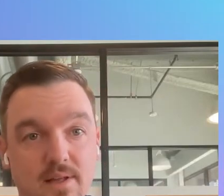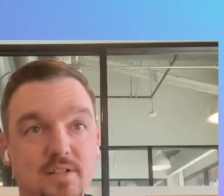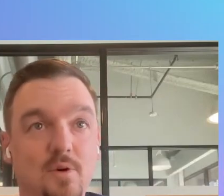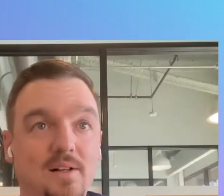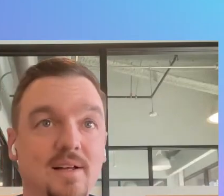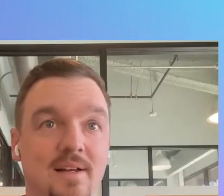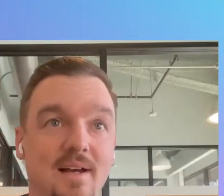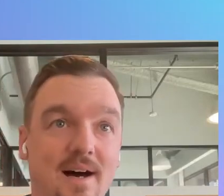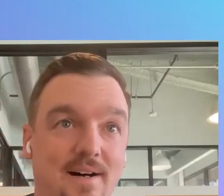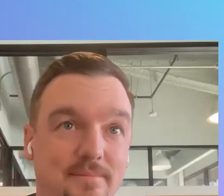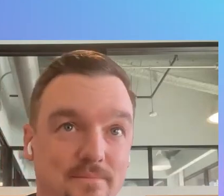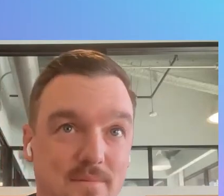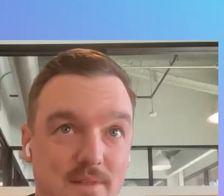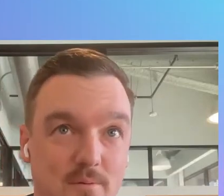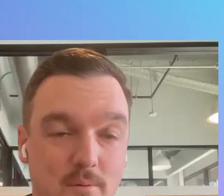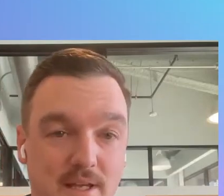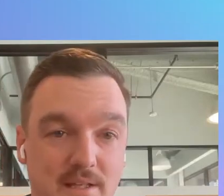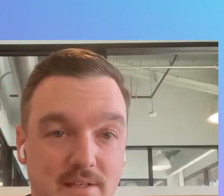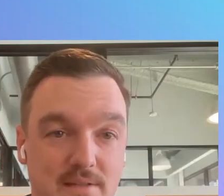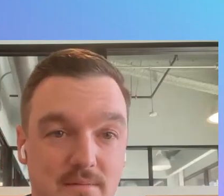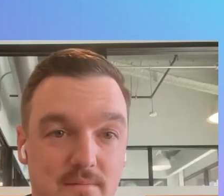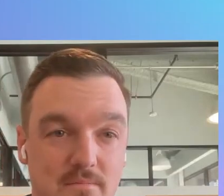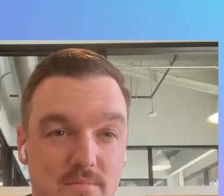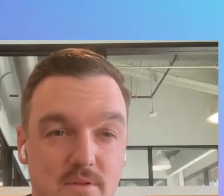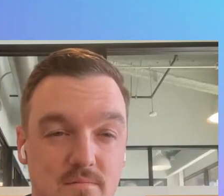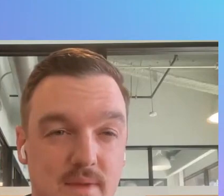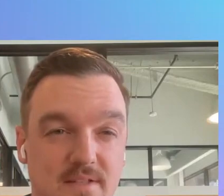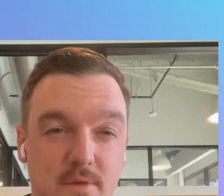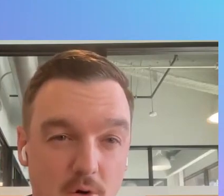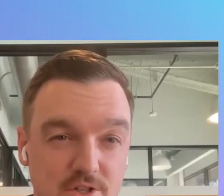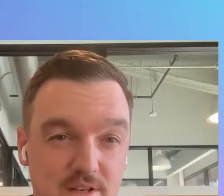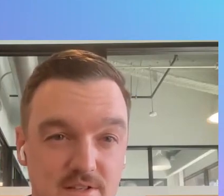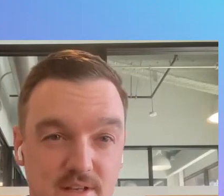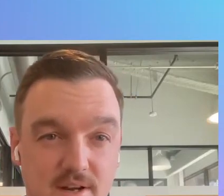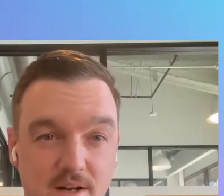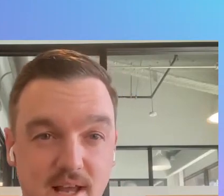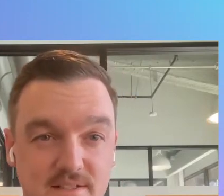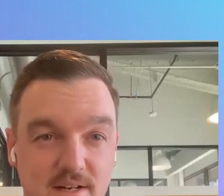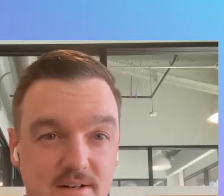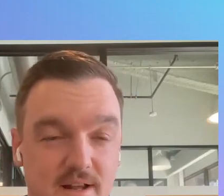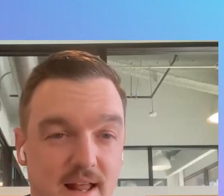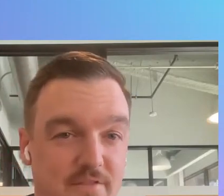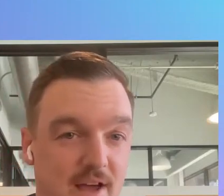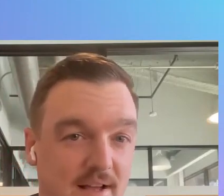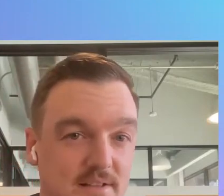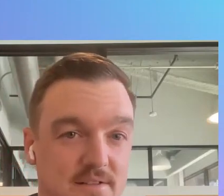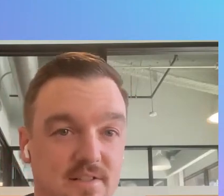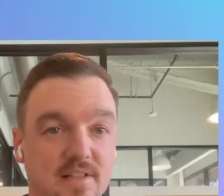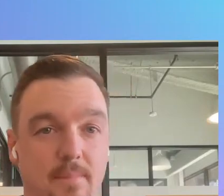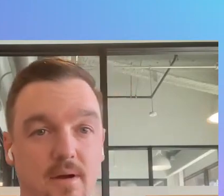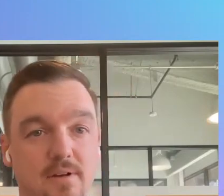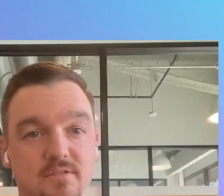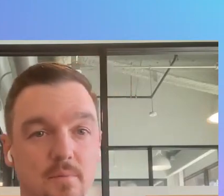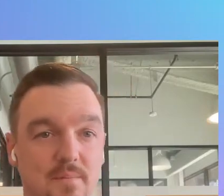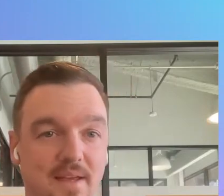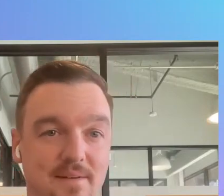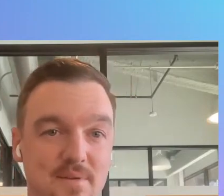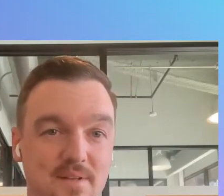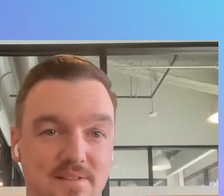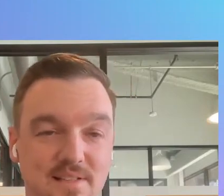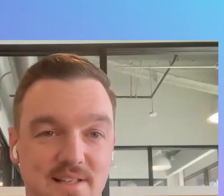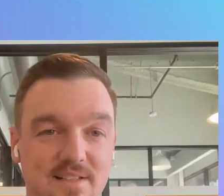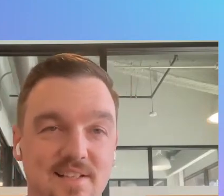I'm going to play as well, where we can make some code changes in our text editor and have Axe linter slap our wrists when we